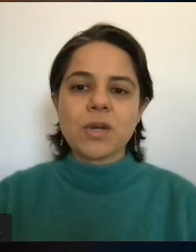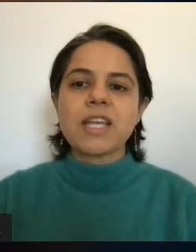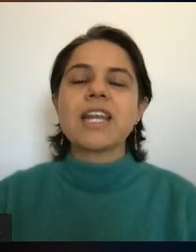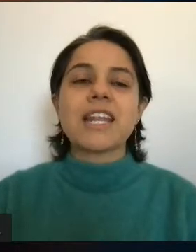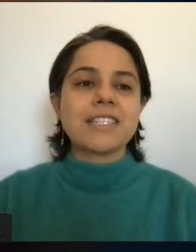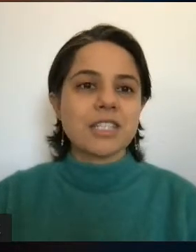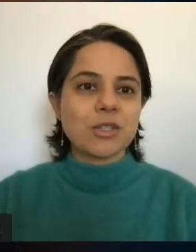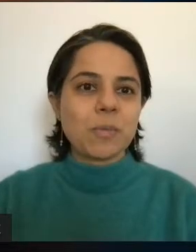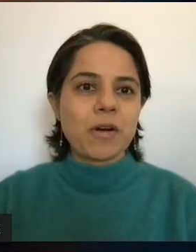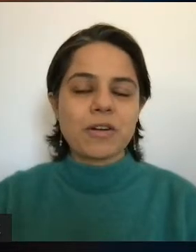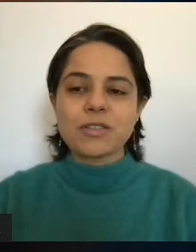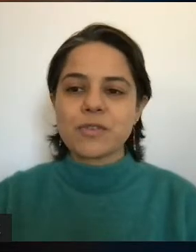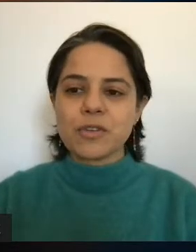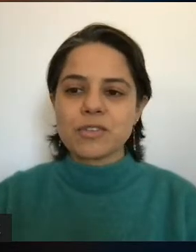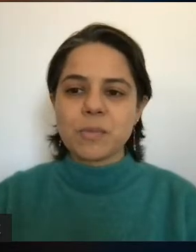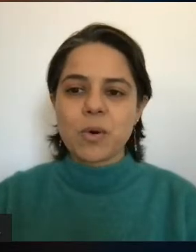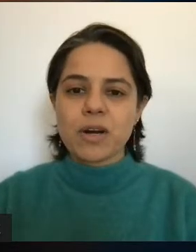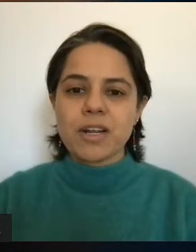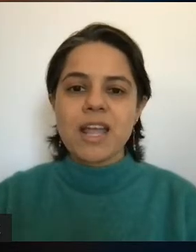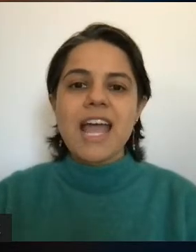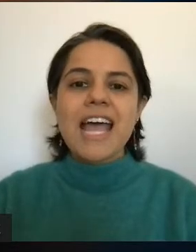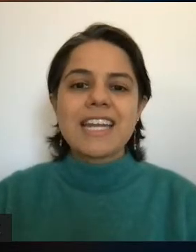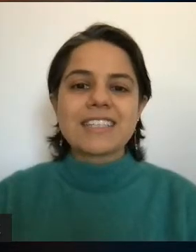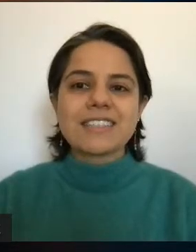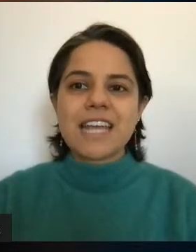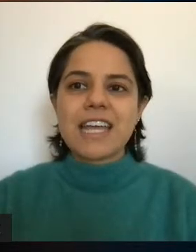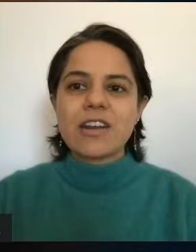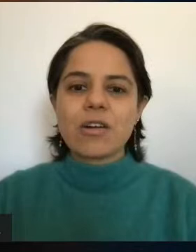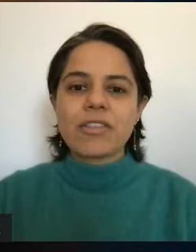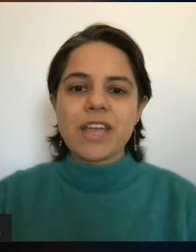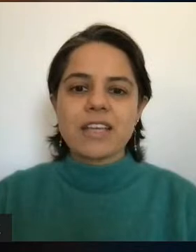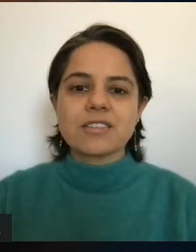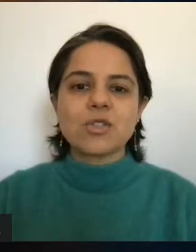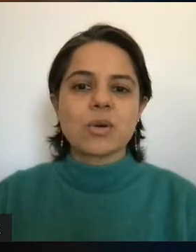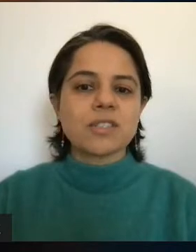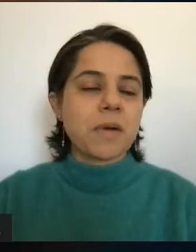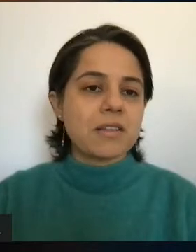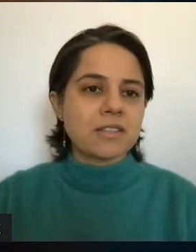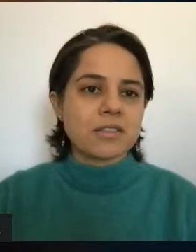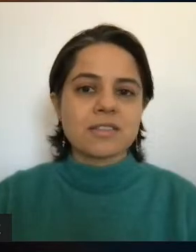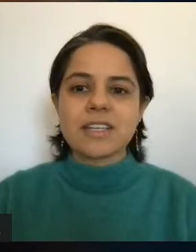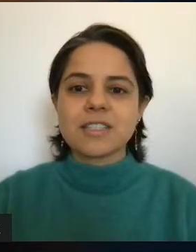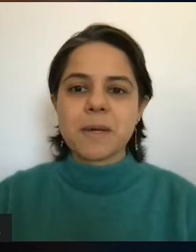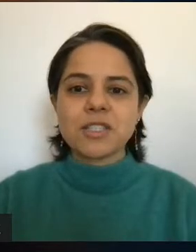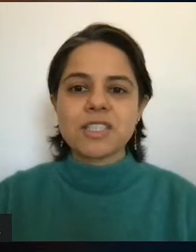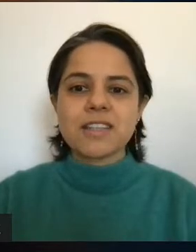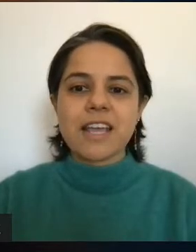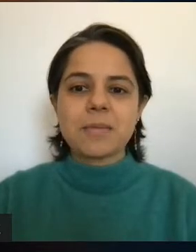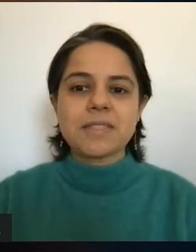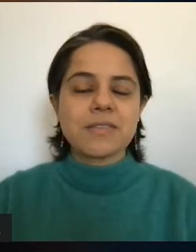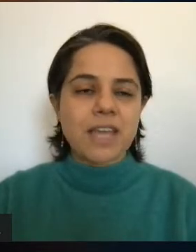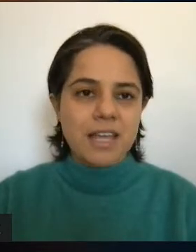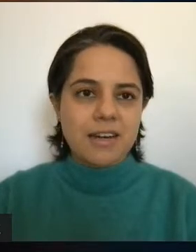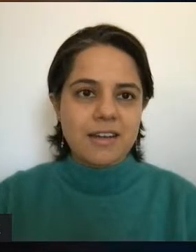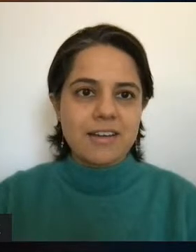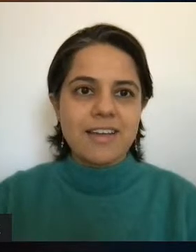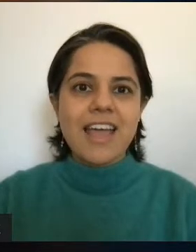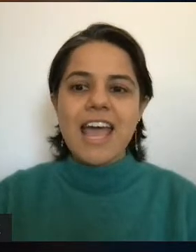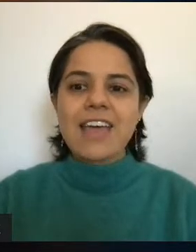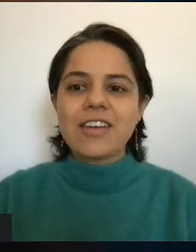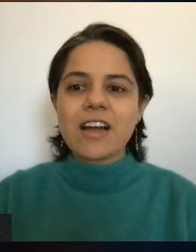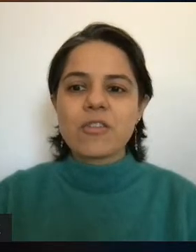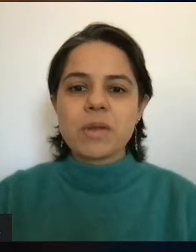our Smithsonian and additional partners for their support and extend our thanks to our sponsors, especially to the Embassy of